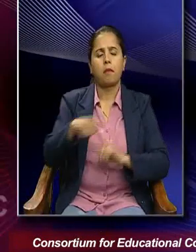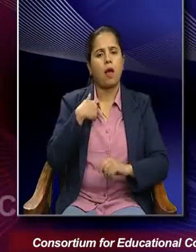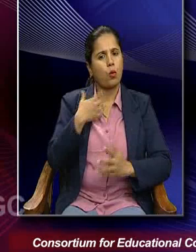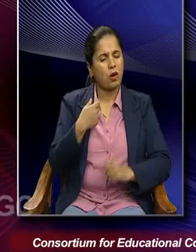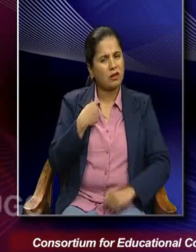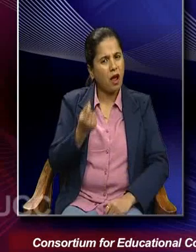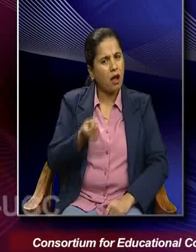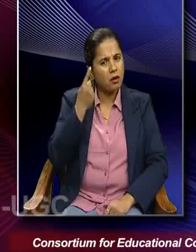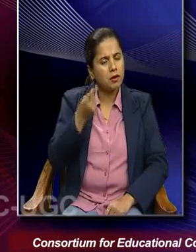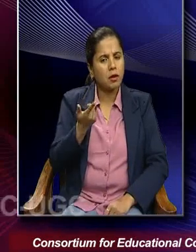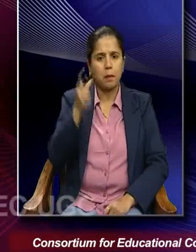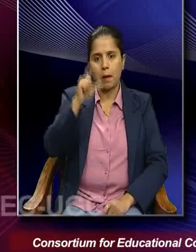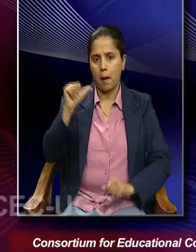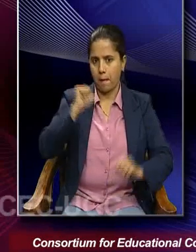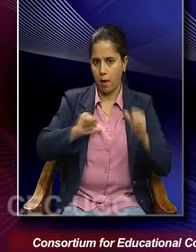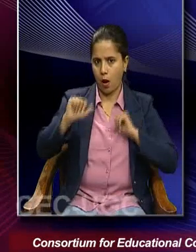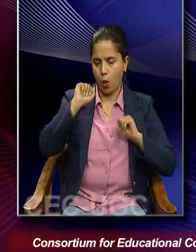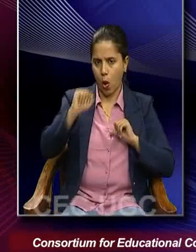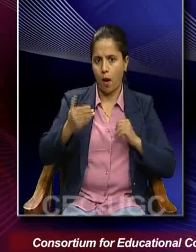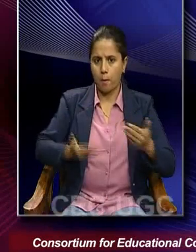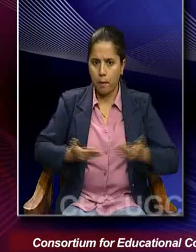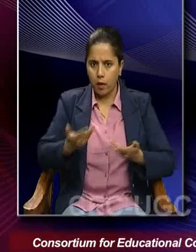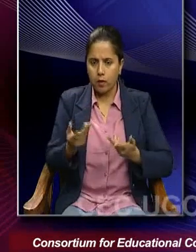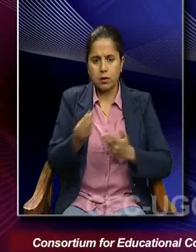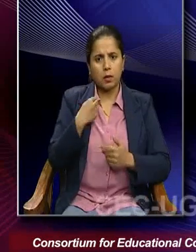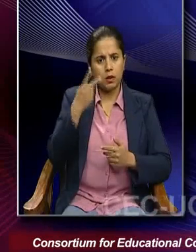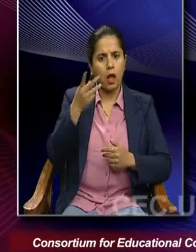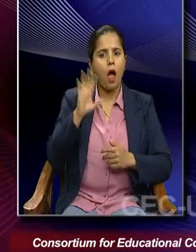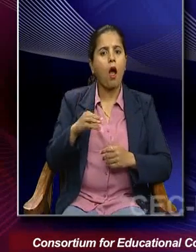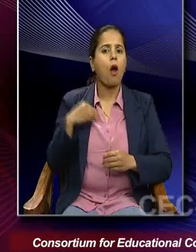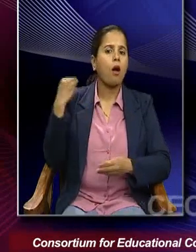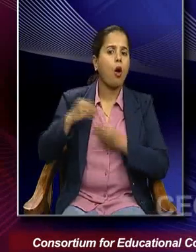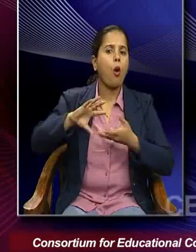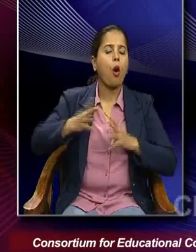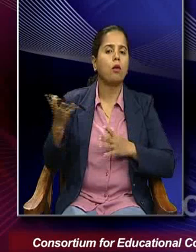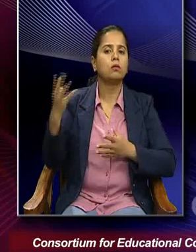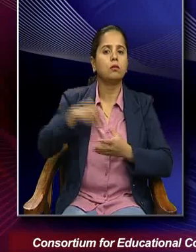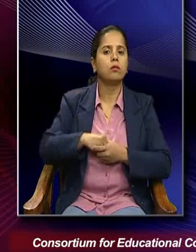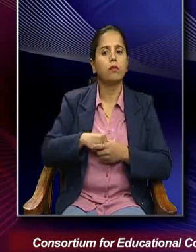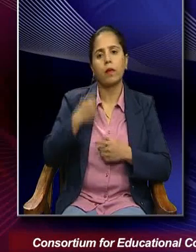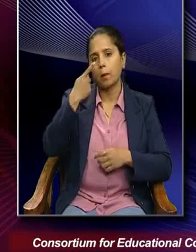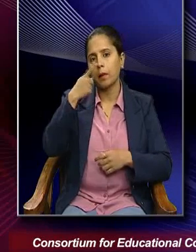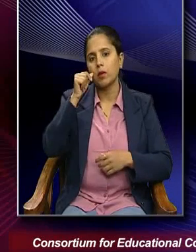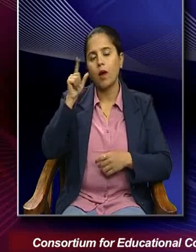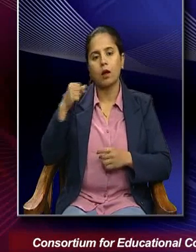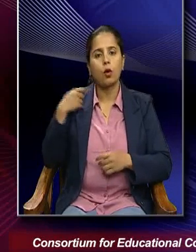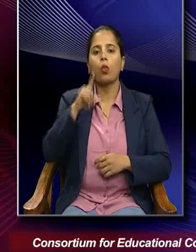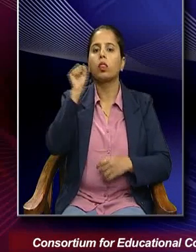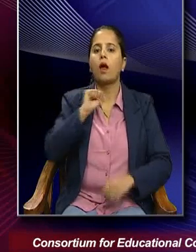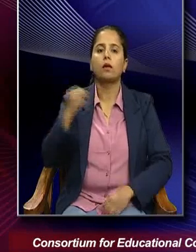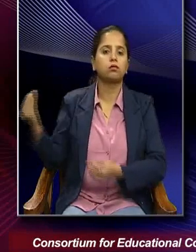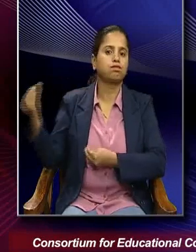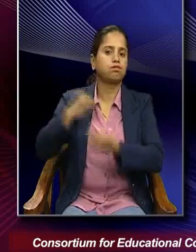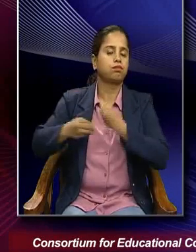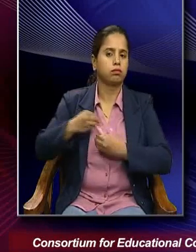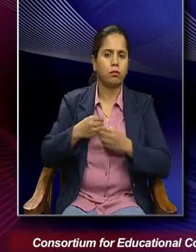understand a personality as something which is inherited from the parents or grandparents.